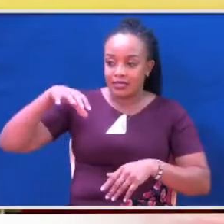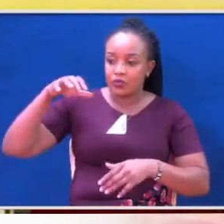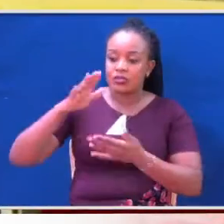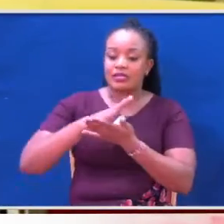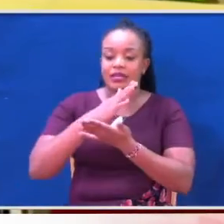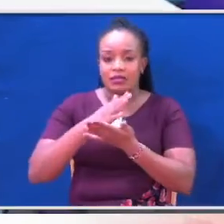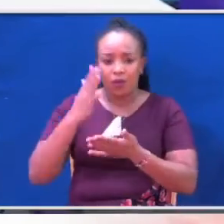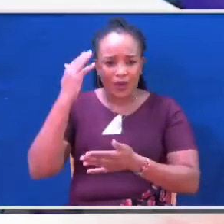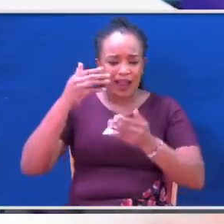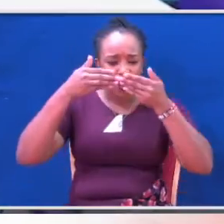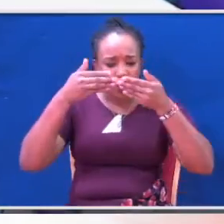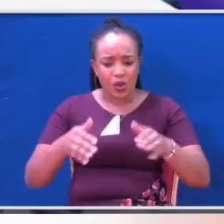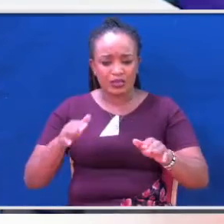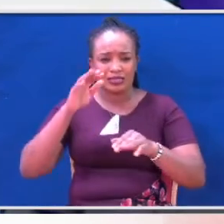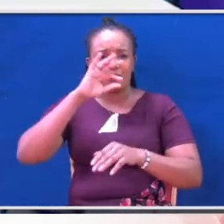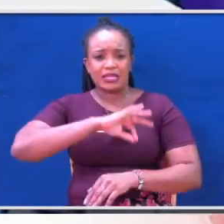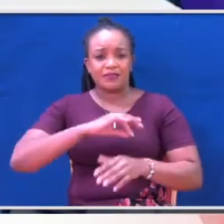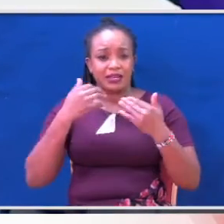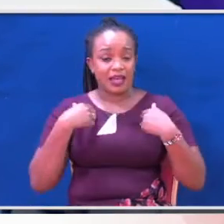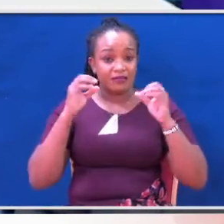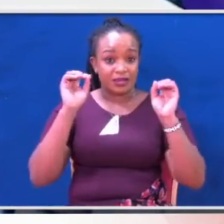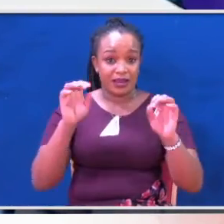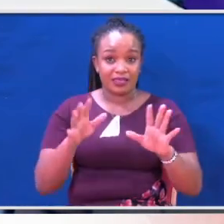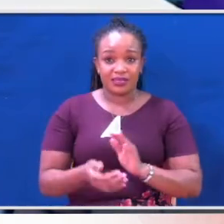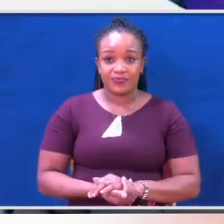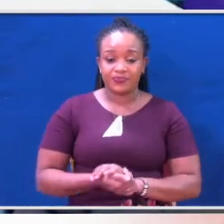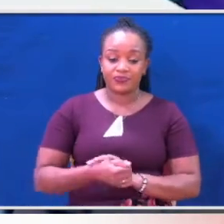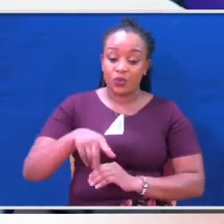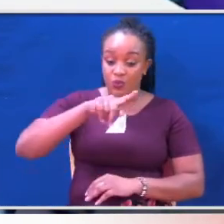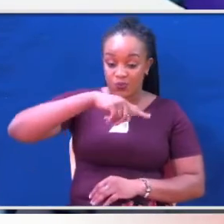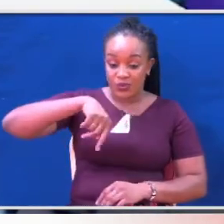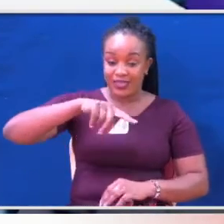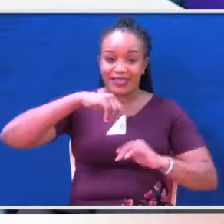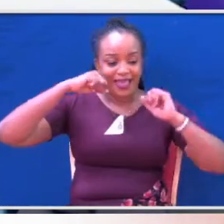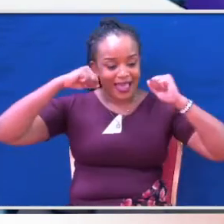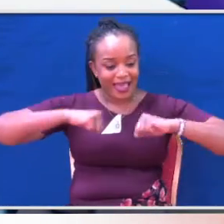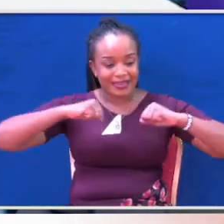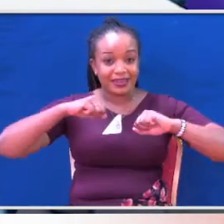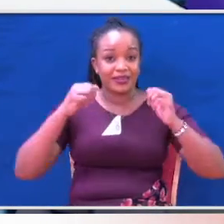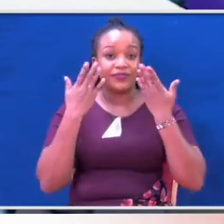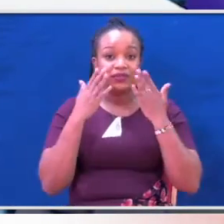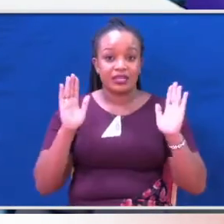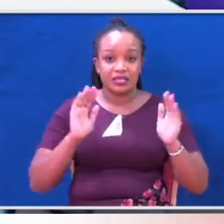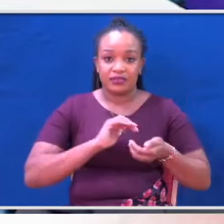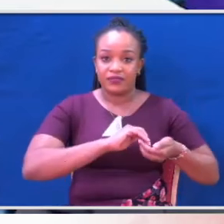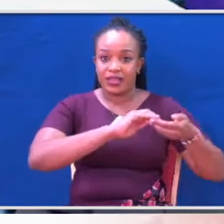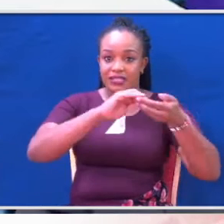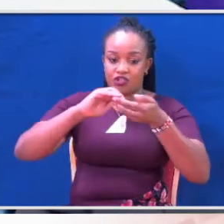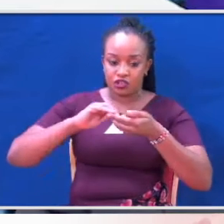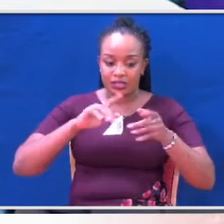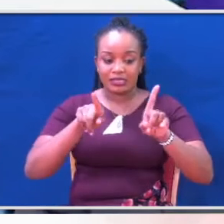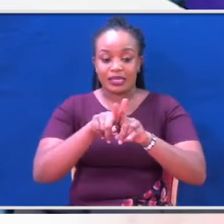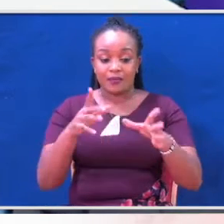further losses. We are in agreement that the Federation and associations